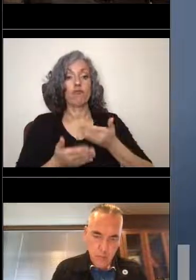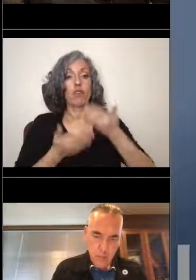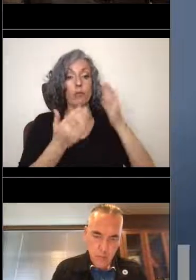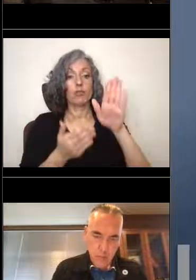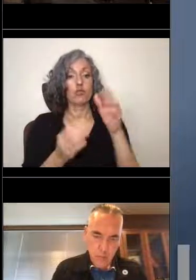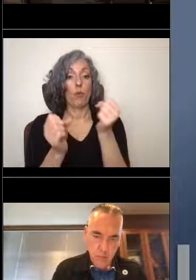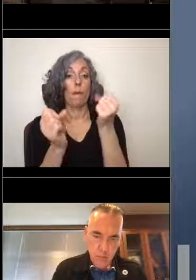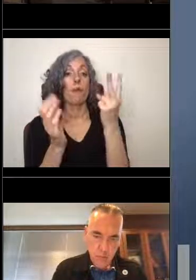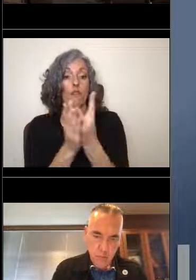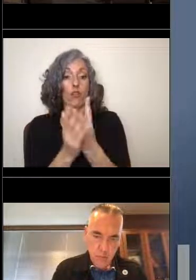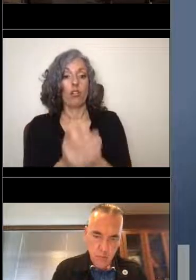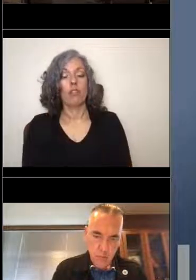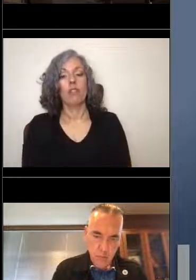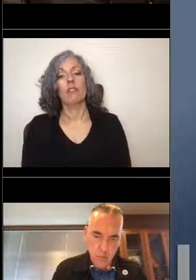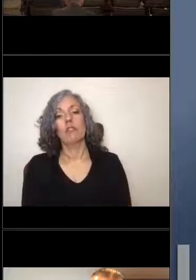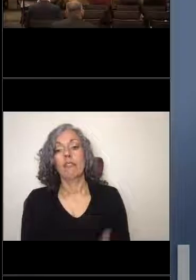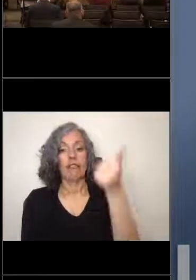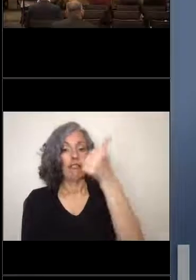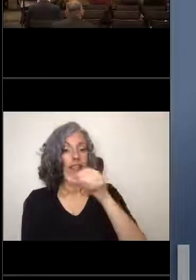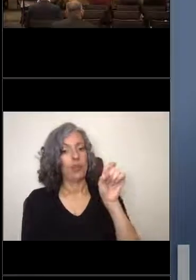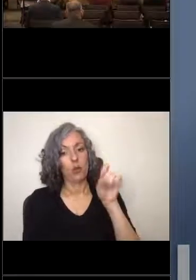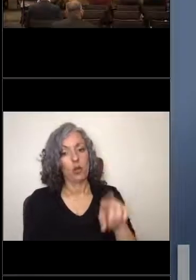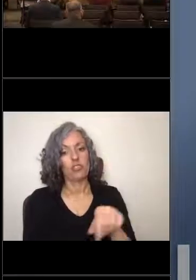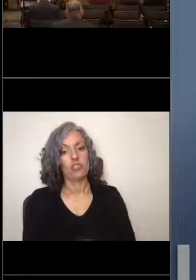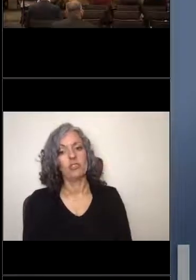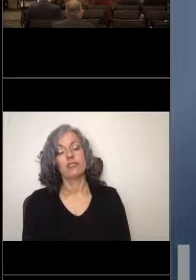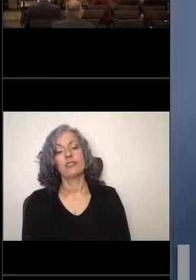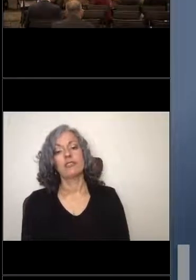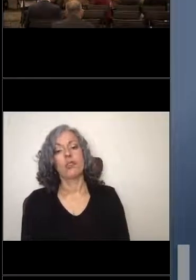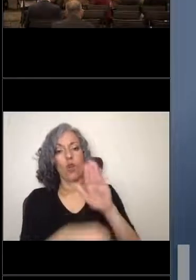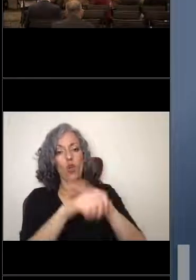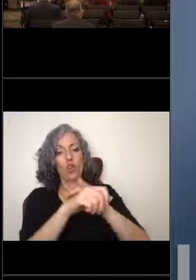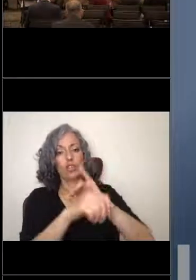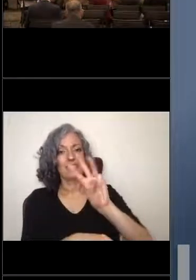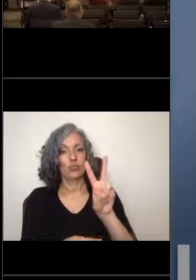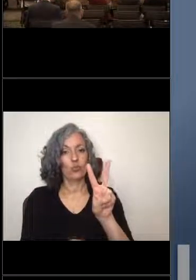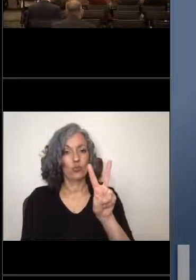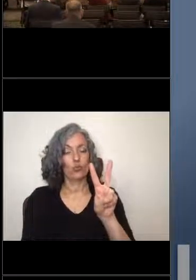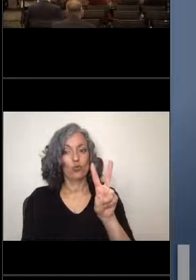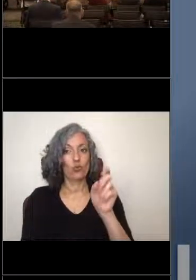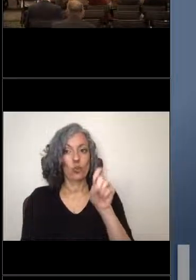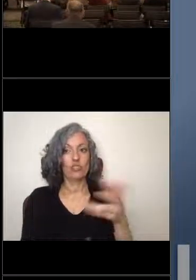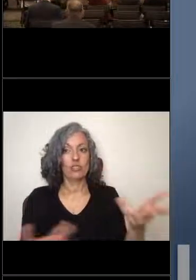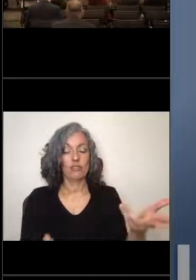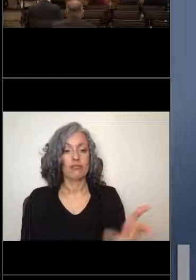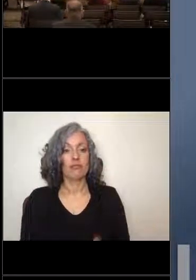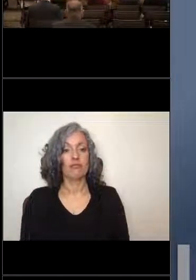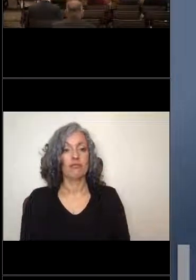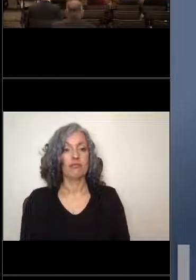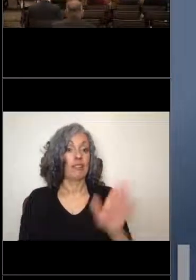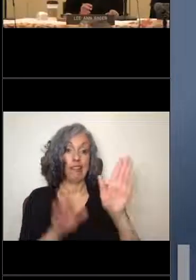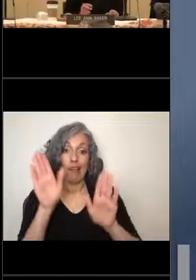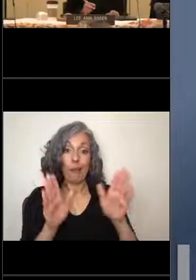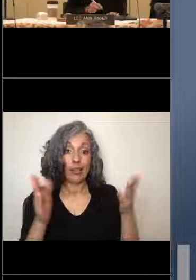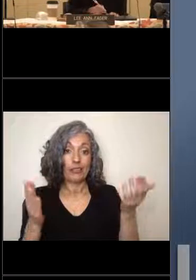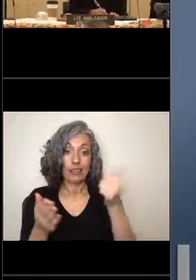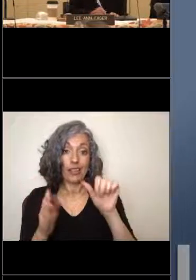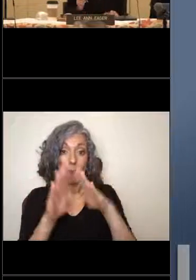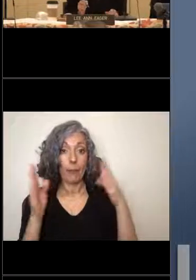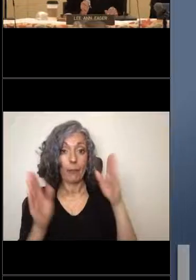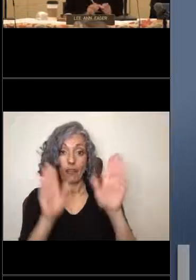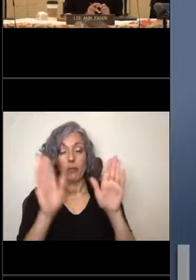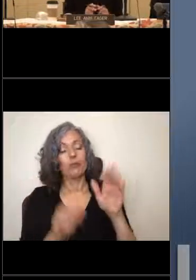Thank you, Jose. Do we have any questions from commissioners on 62? Do we have any public comment? No public comment. I